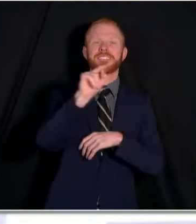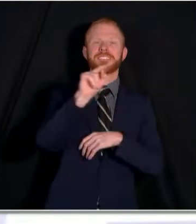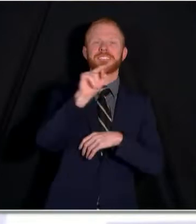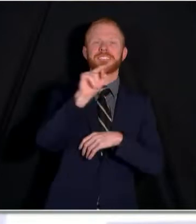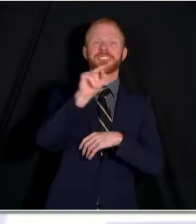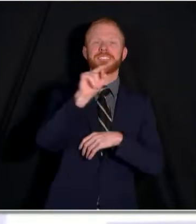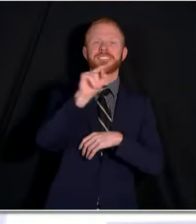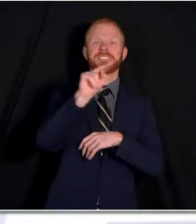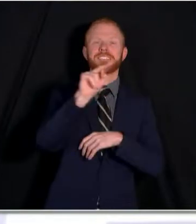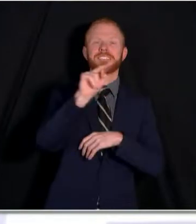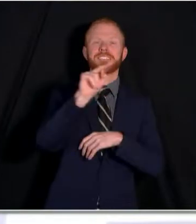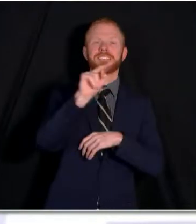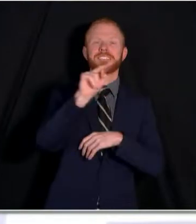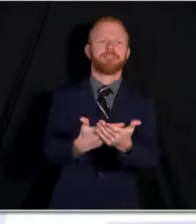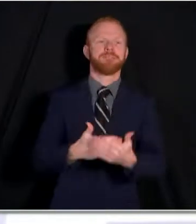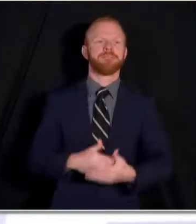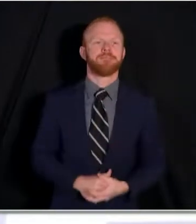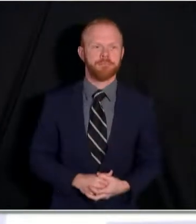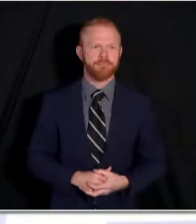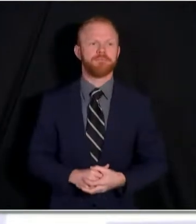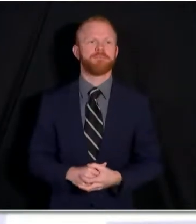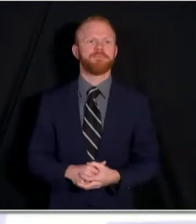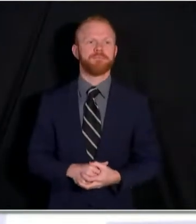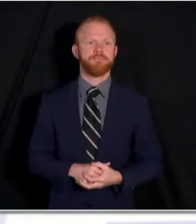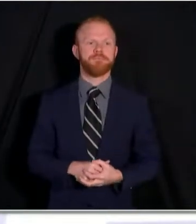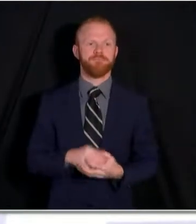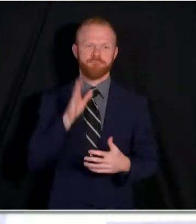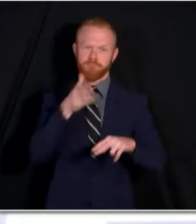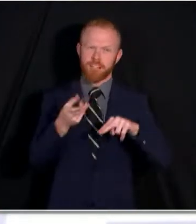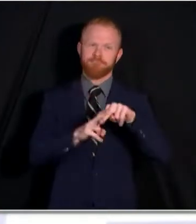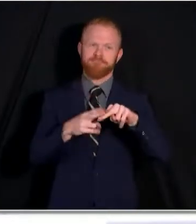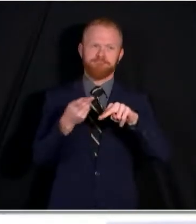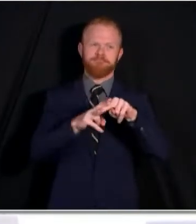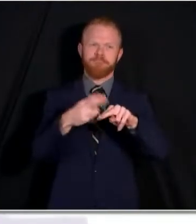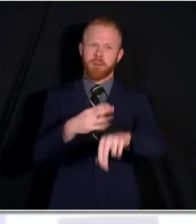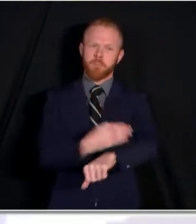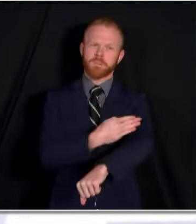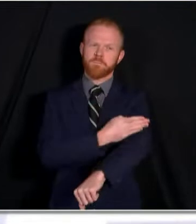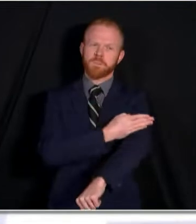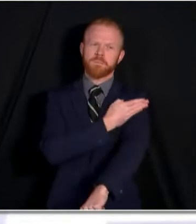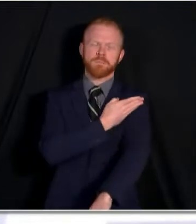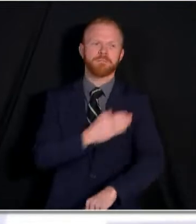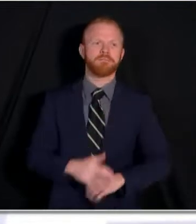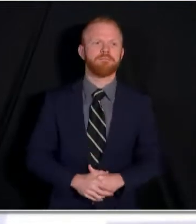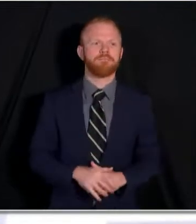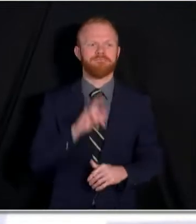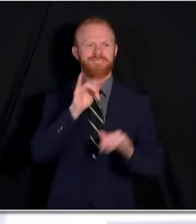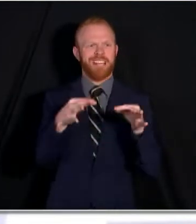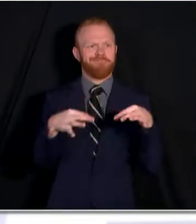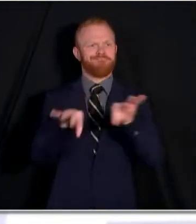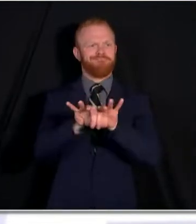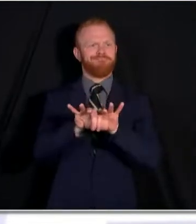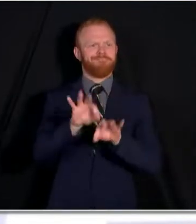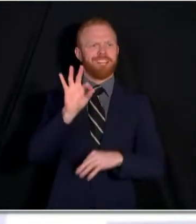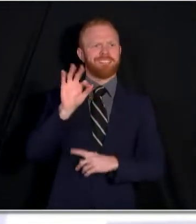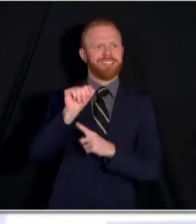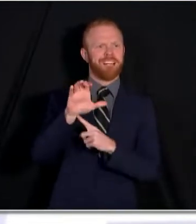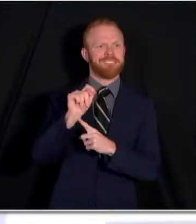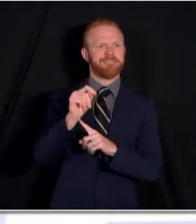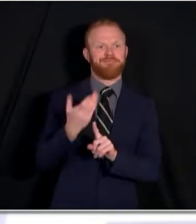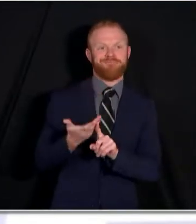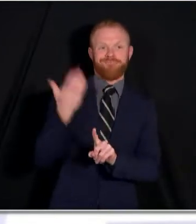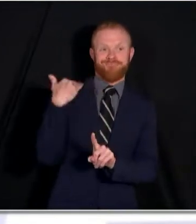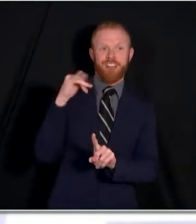briefly. It's a fact, and it's an important fact. 1 month ago today, on January 16th,